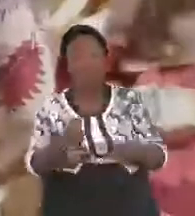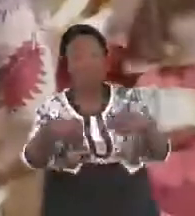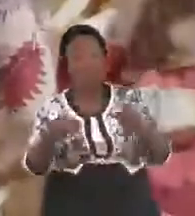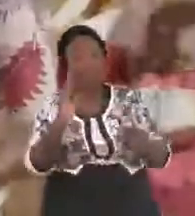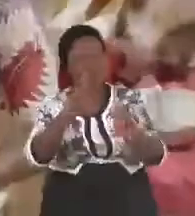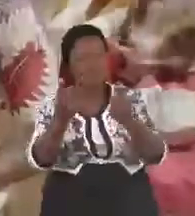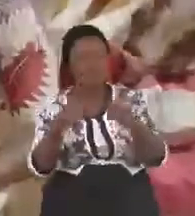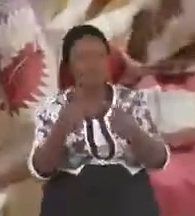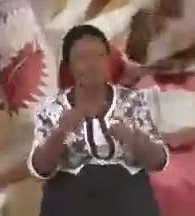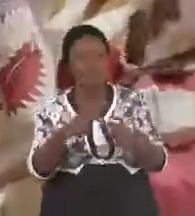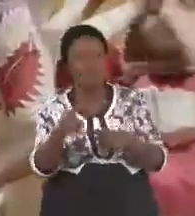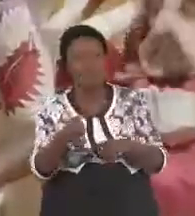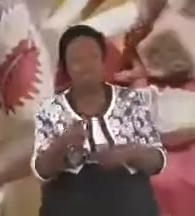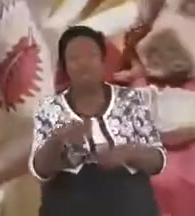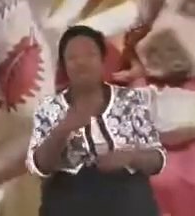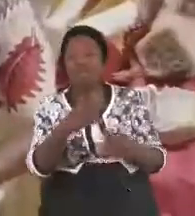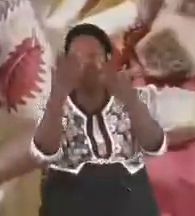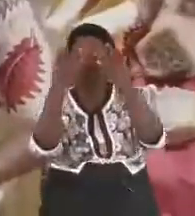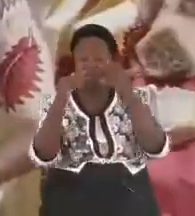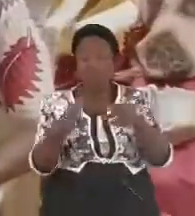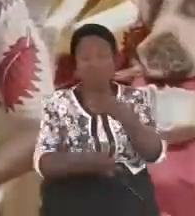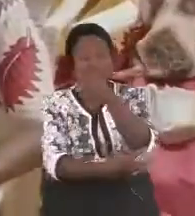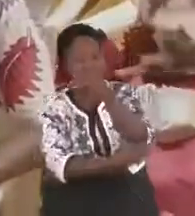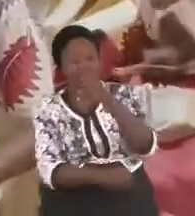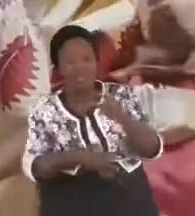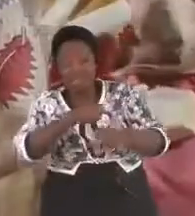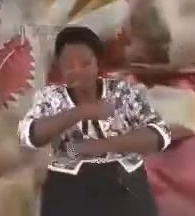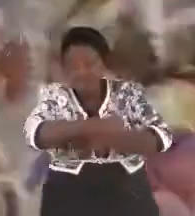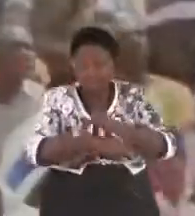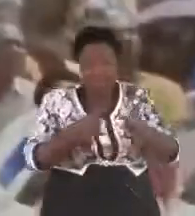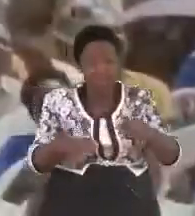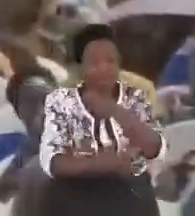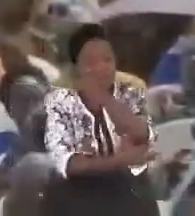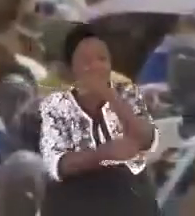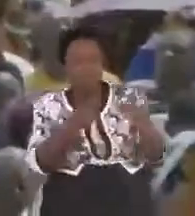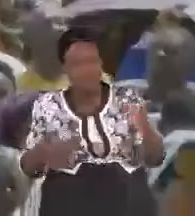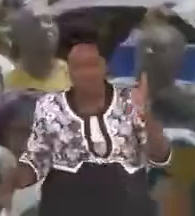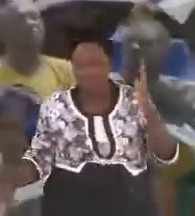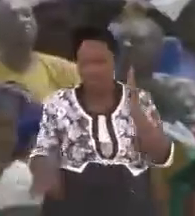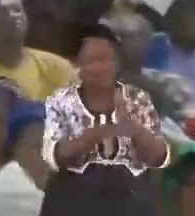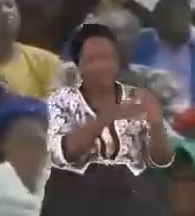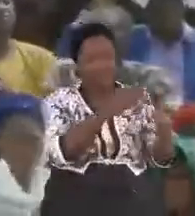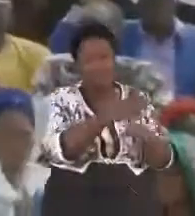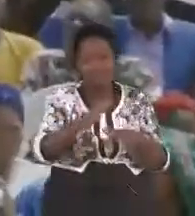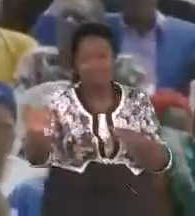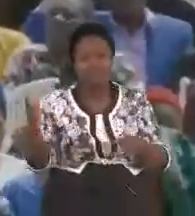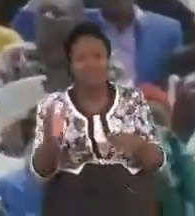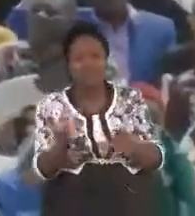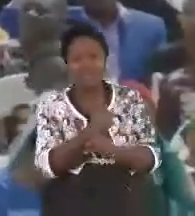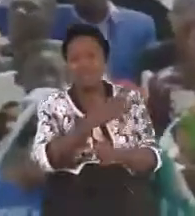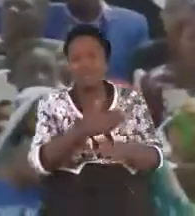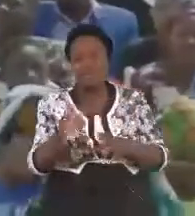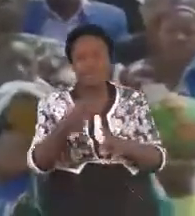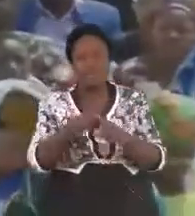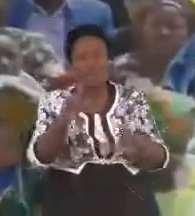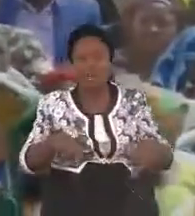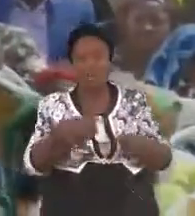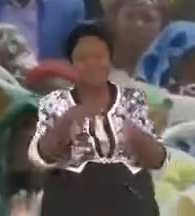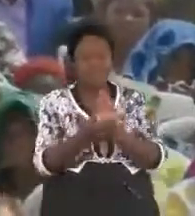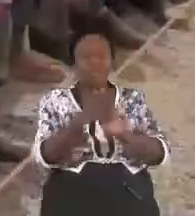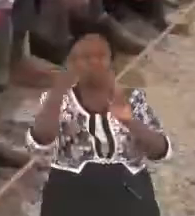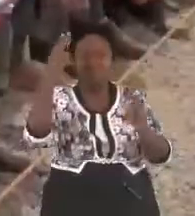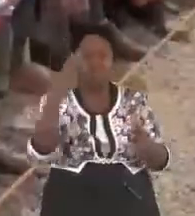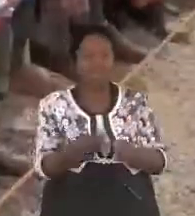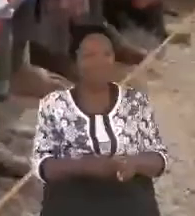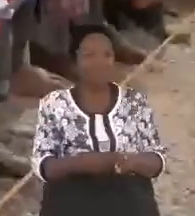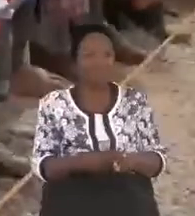poverty, the suffering of poverty will be cast away, taken away from your life in Jesus'